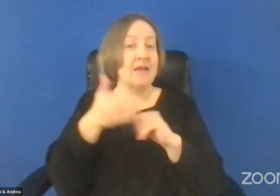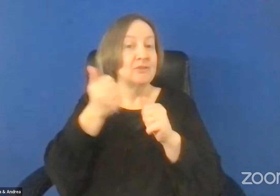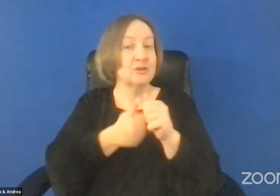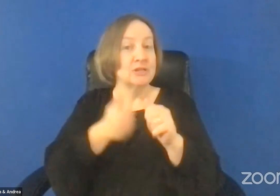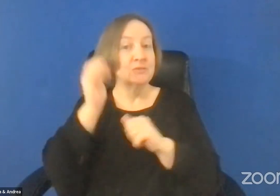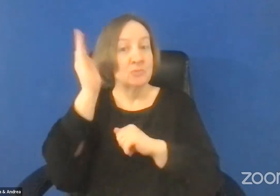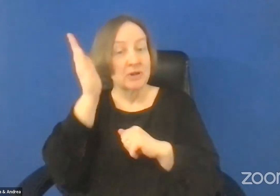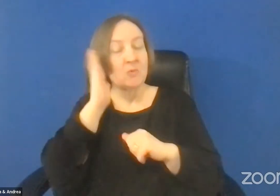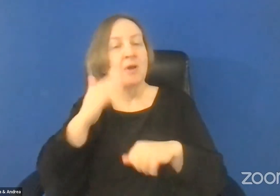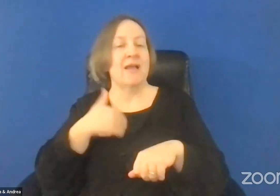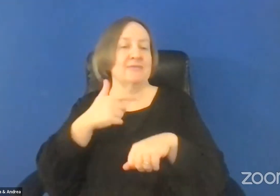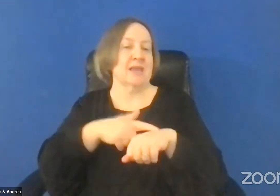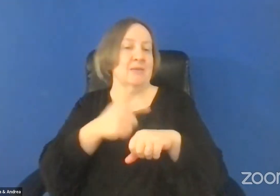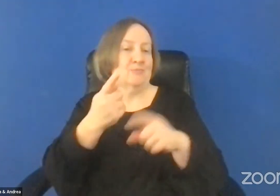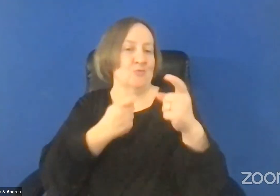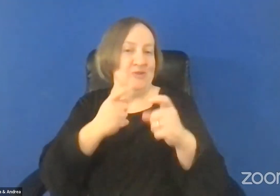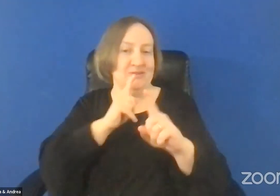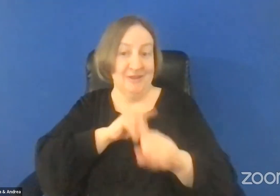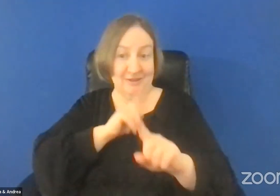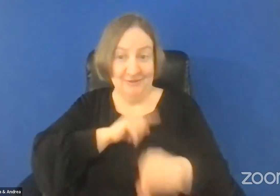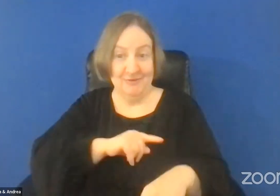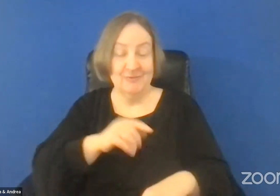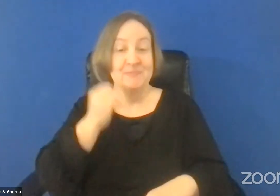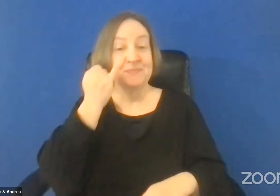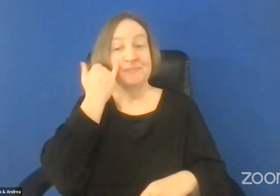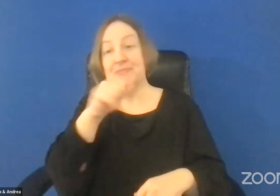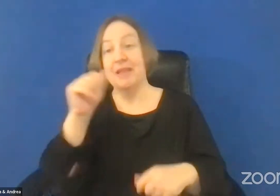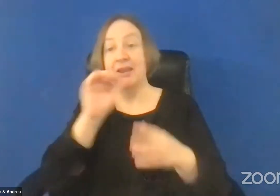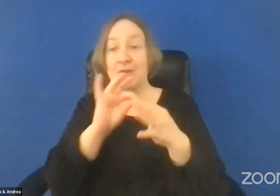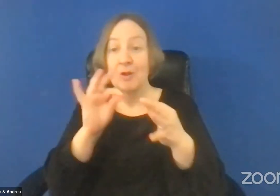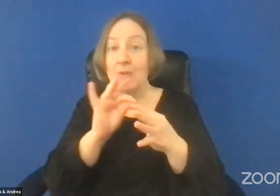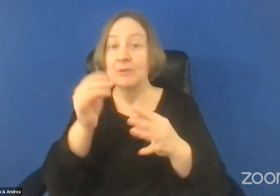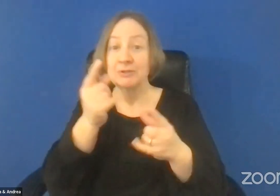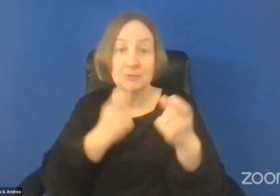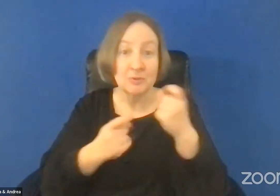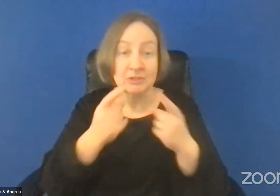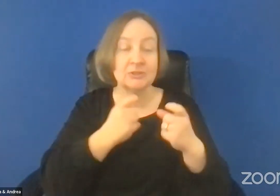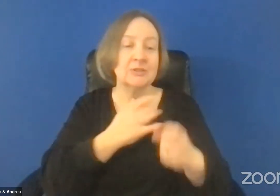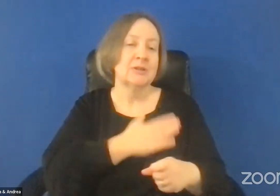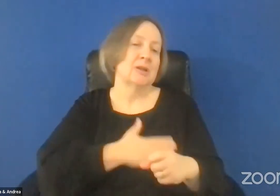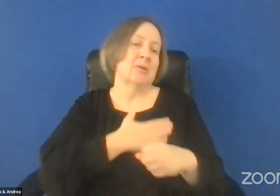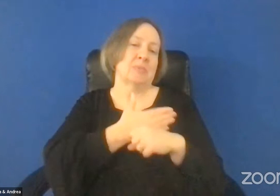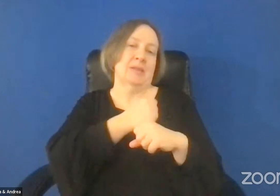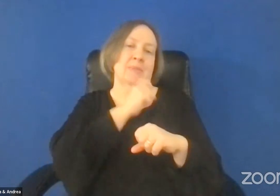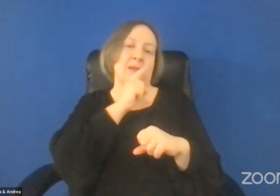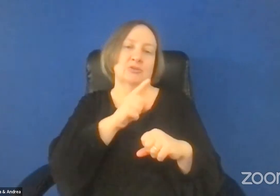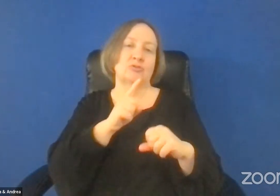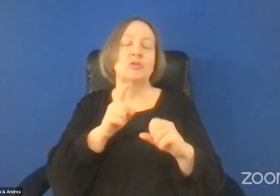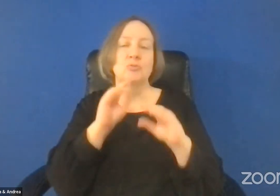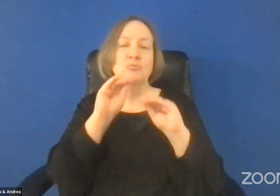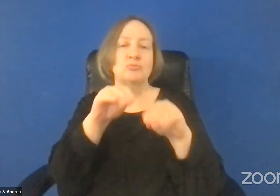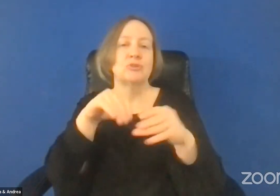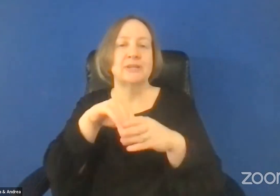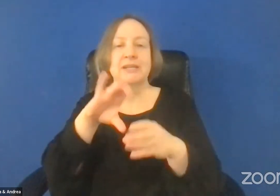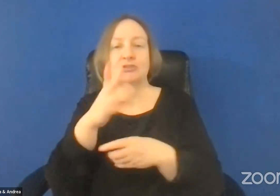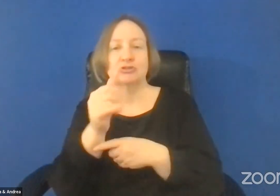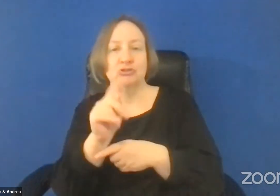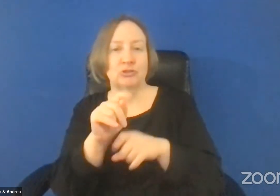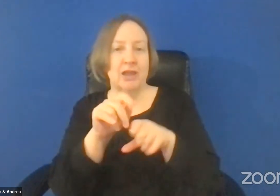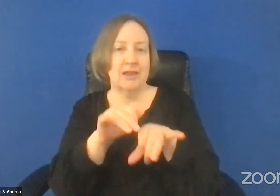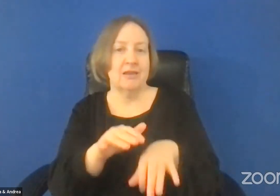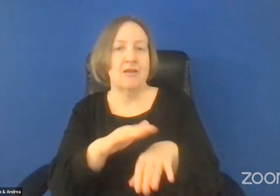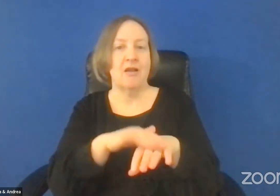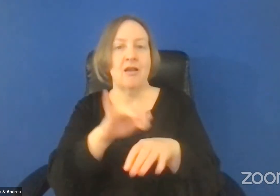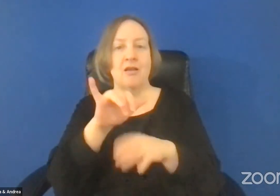we'll have time for Q&A. So if you have any comments or questions, please make sure to leave them in the chat box here on